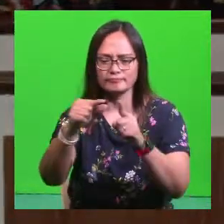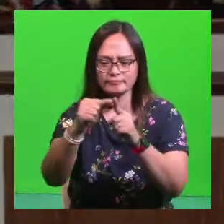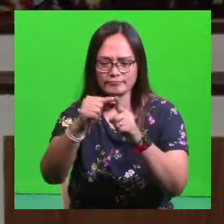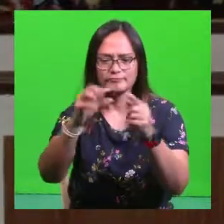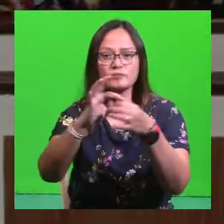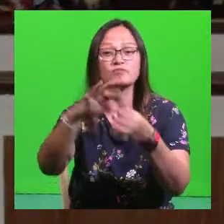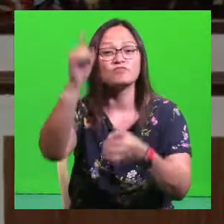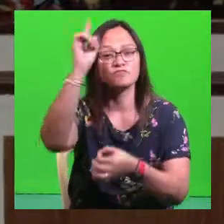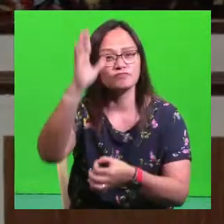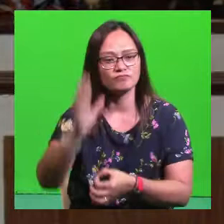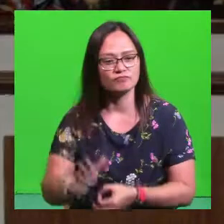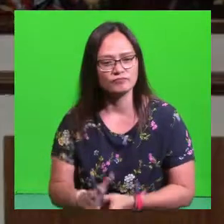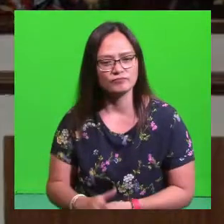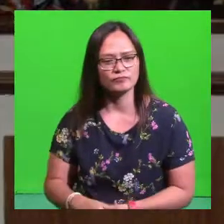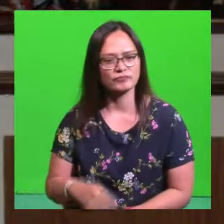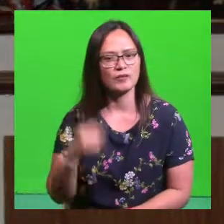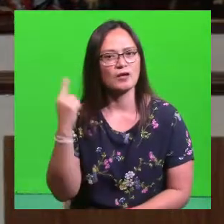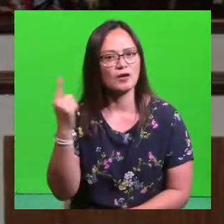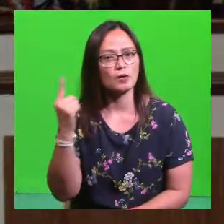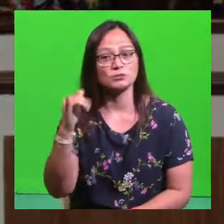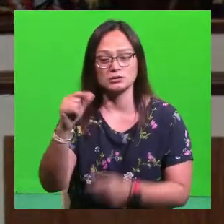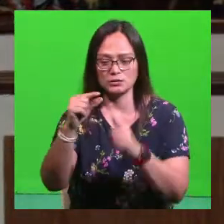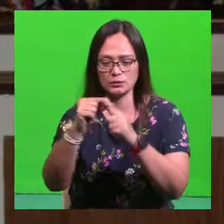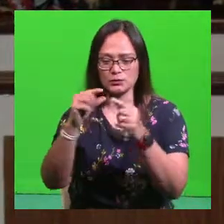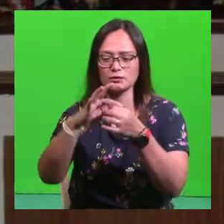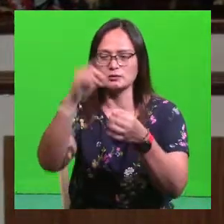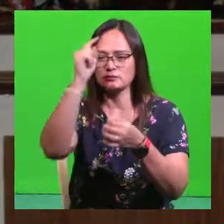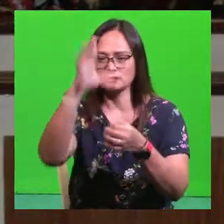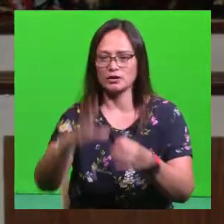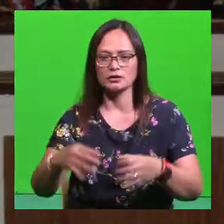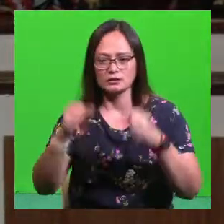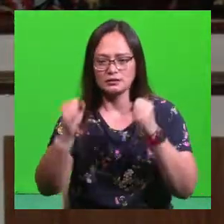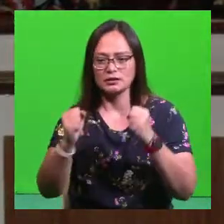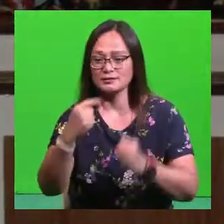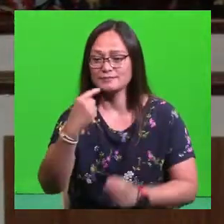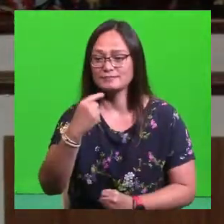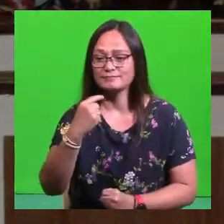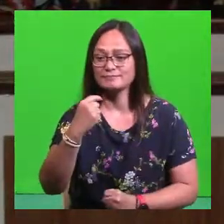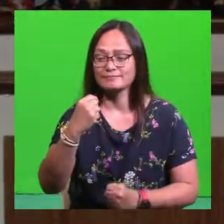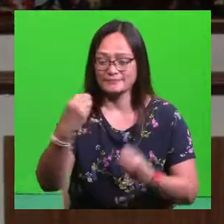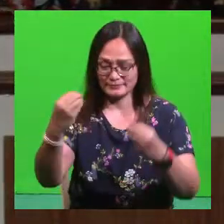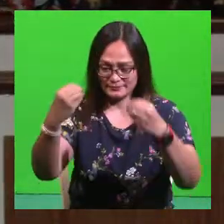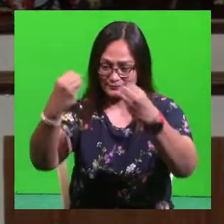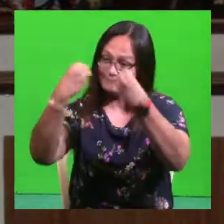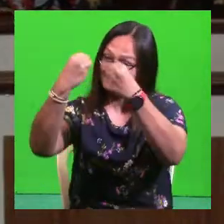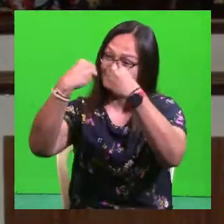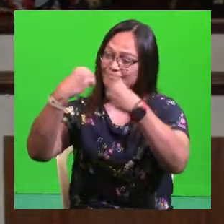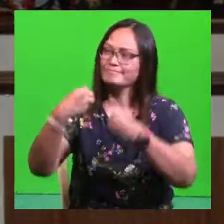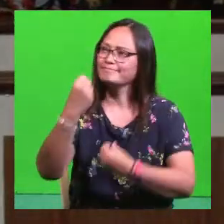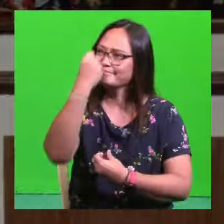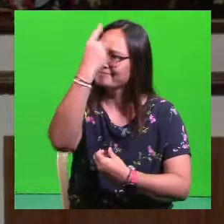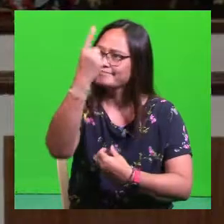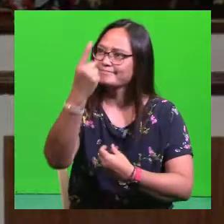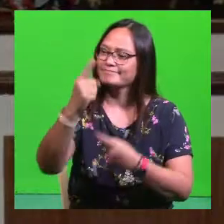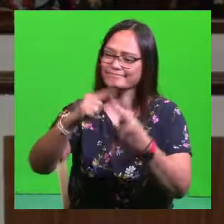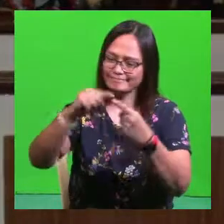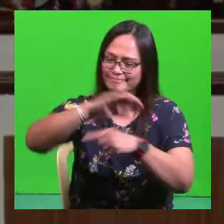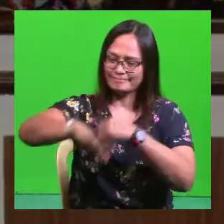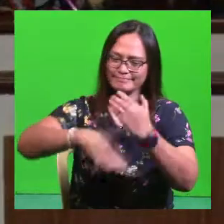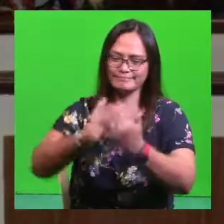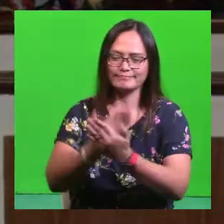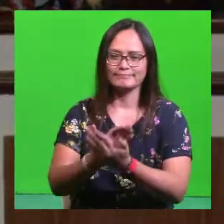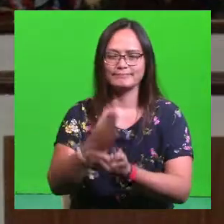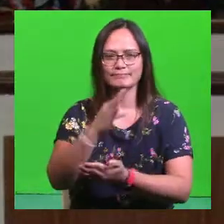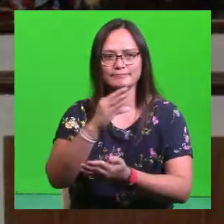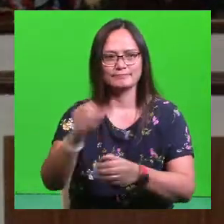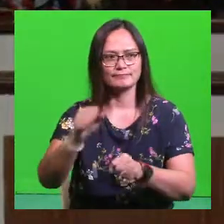salita lamang ng Diyos ang makapagbibigay liwanag po sa ating lahat. Kung kaya ang lahat ay isinasangguni natin